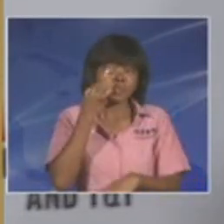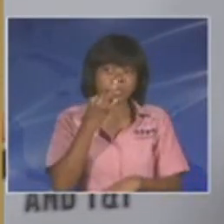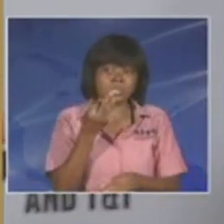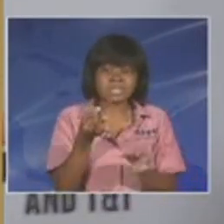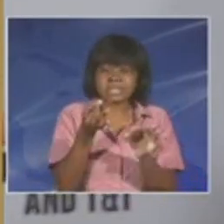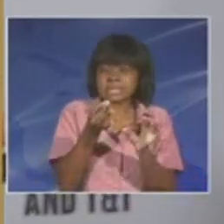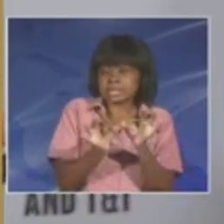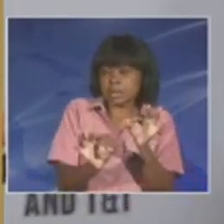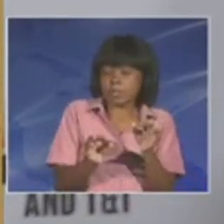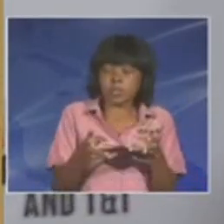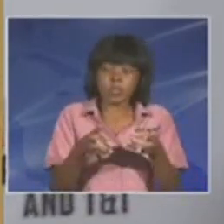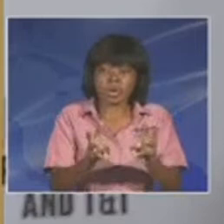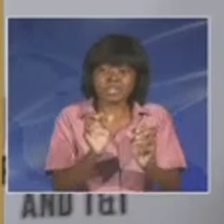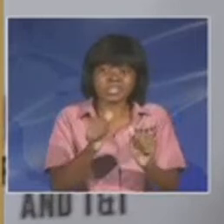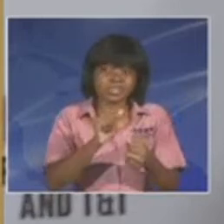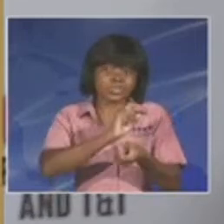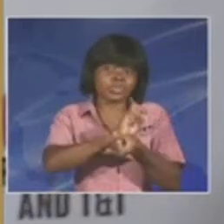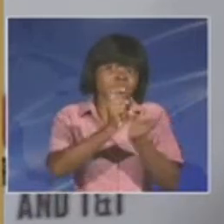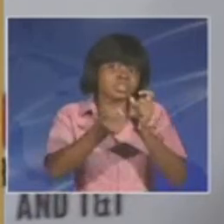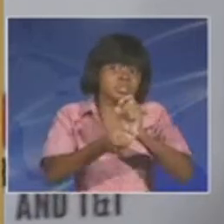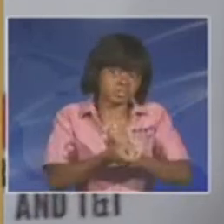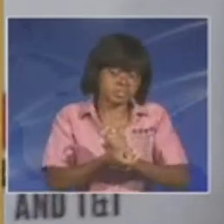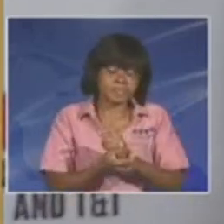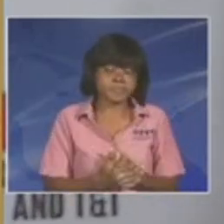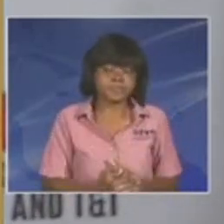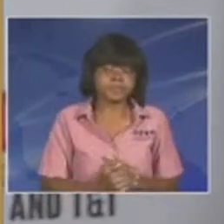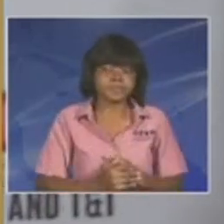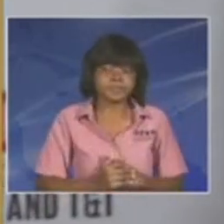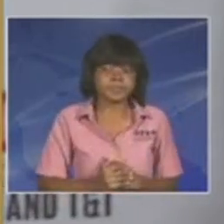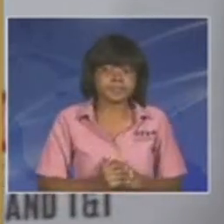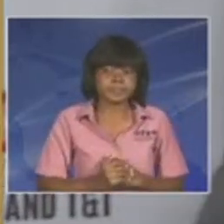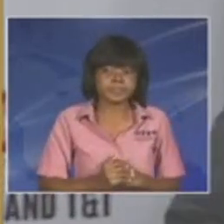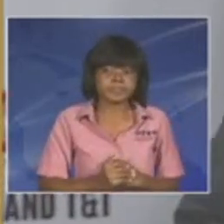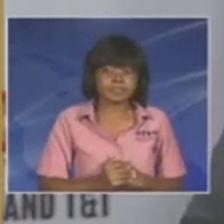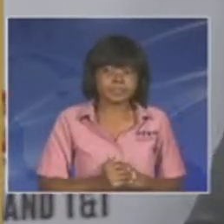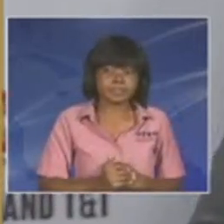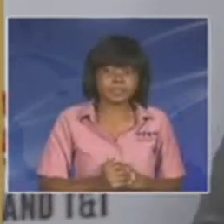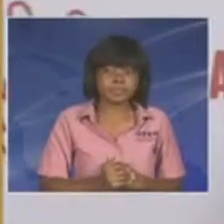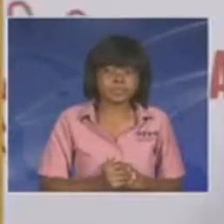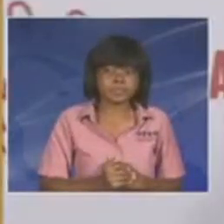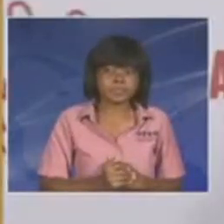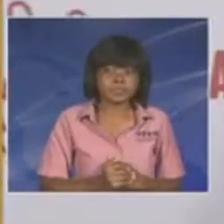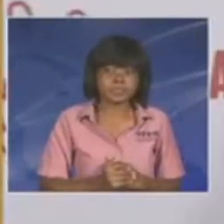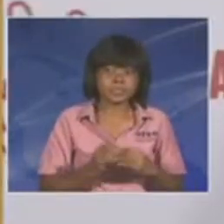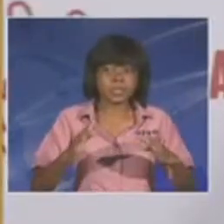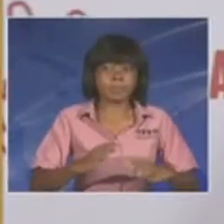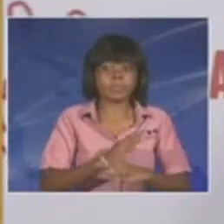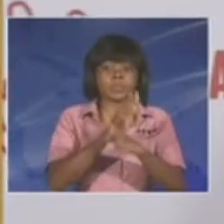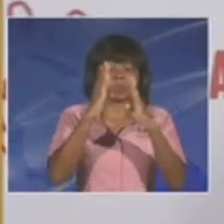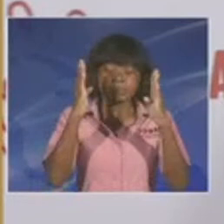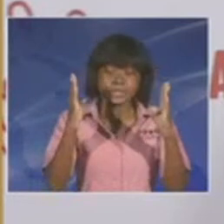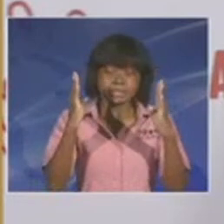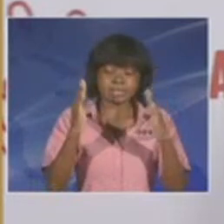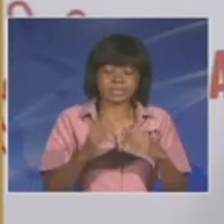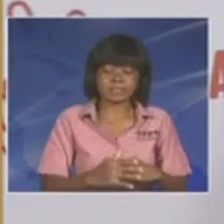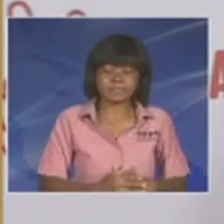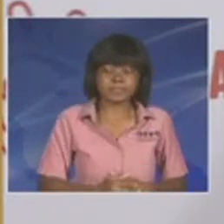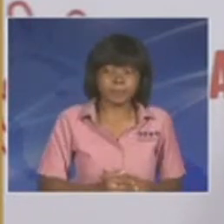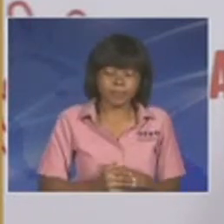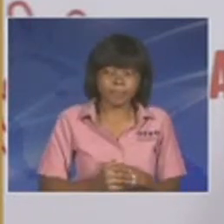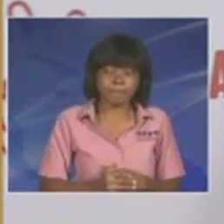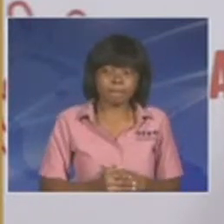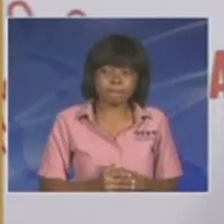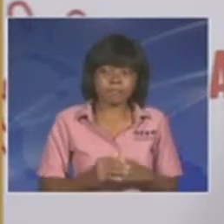be made to shake the salt habit and improve our health. Dr. St. Bernard, good morning. Good morning. Good